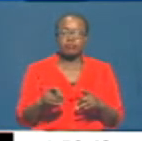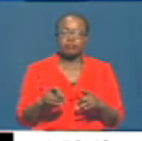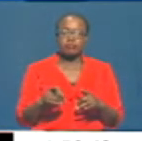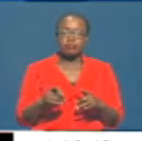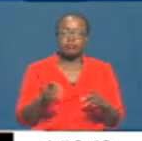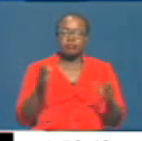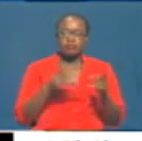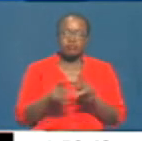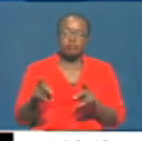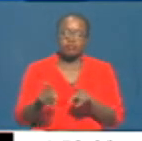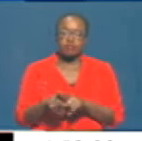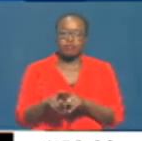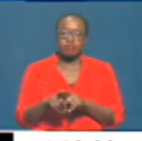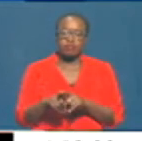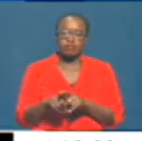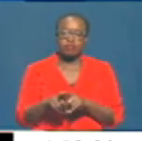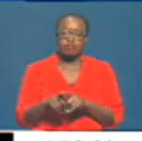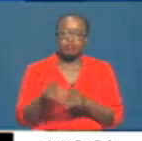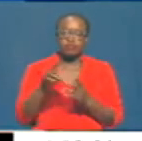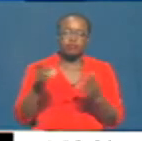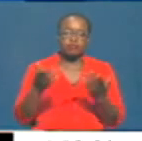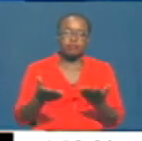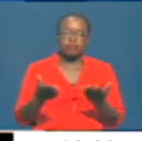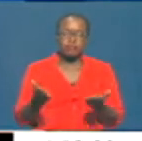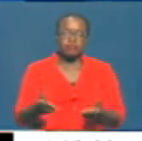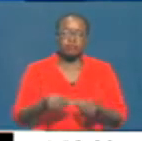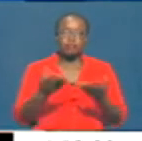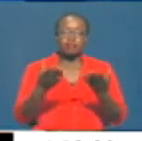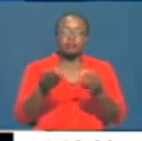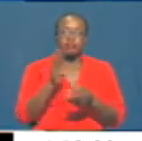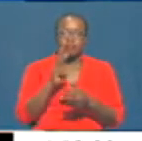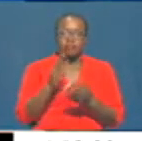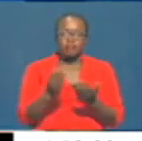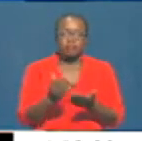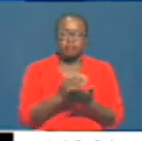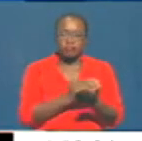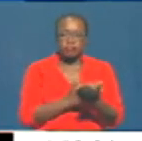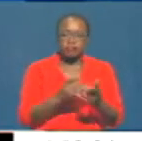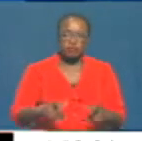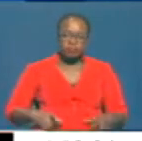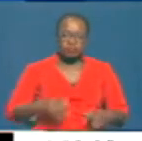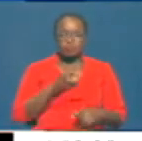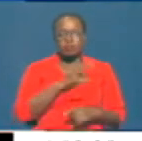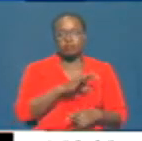the time, which is looking how we can provide water and improve lives for the beneficiaries.